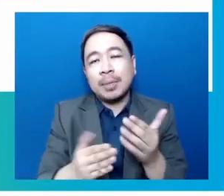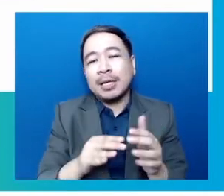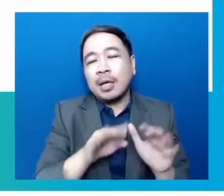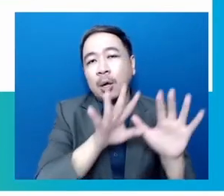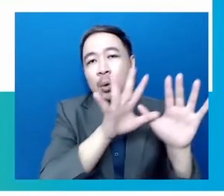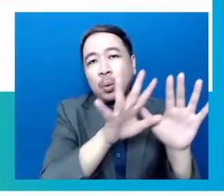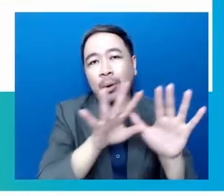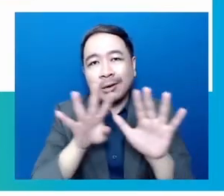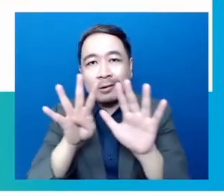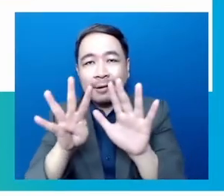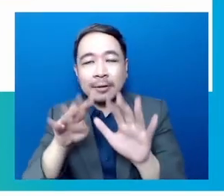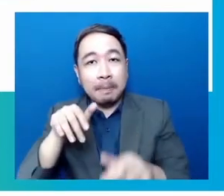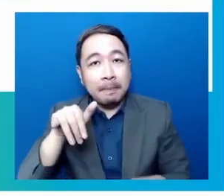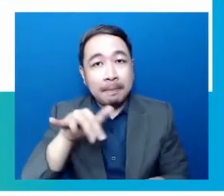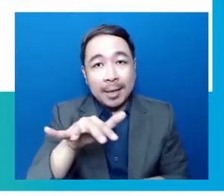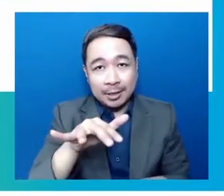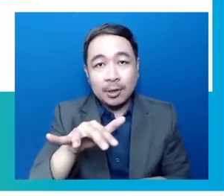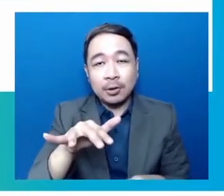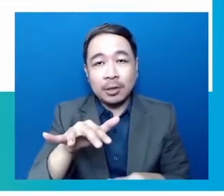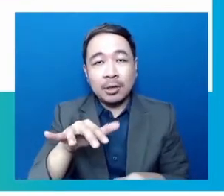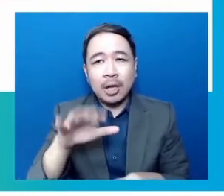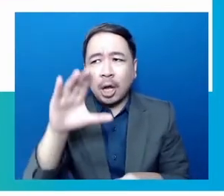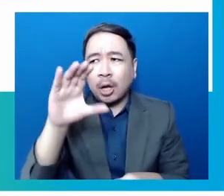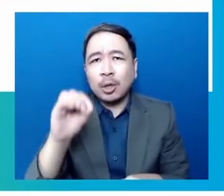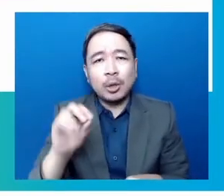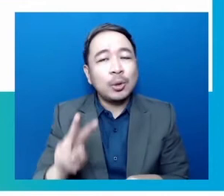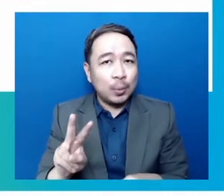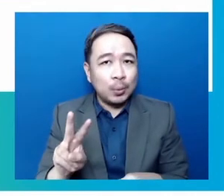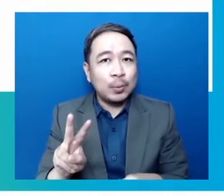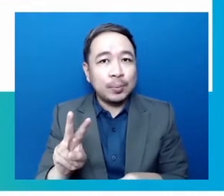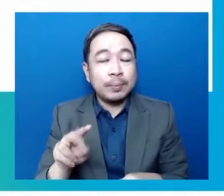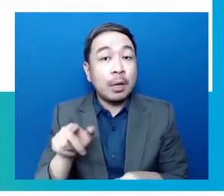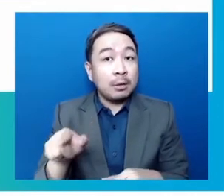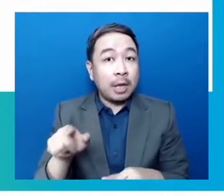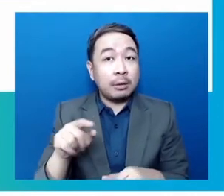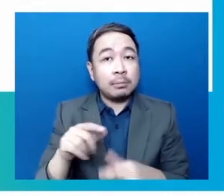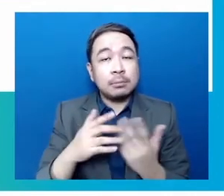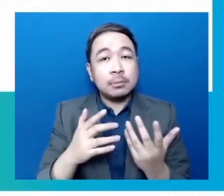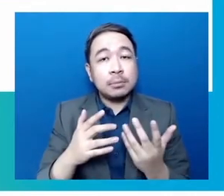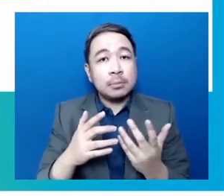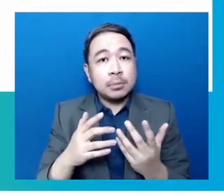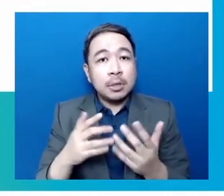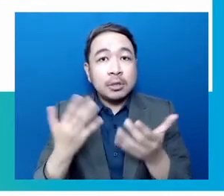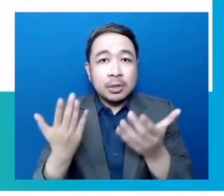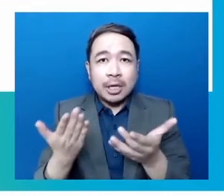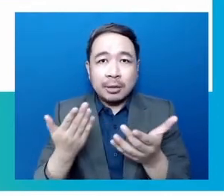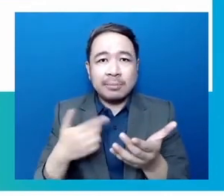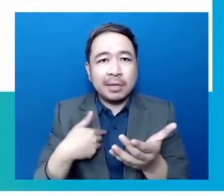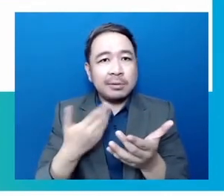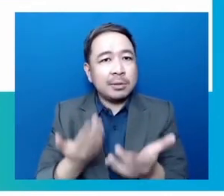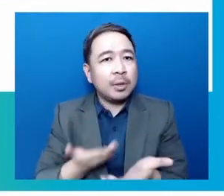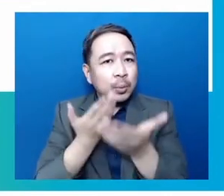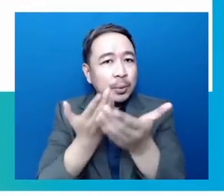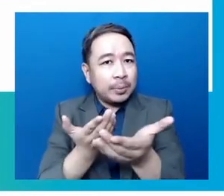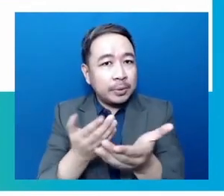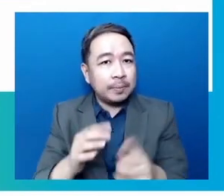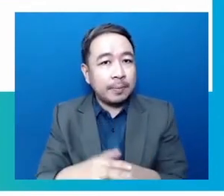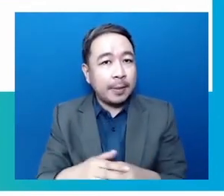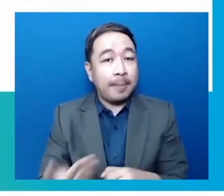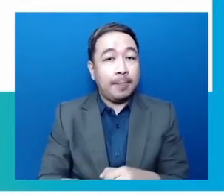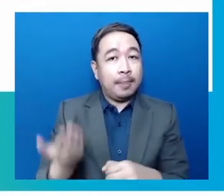of carbon. And for that reason, my recommendation is, the first recommendation is